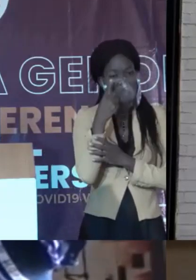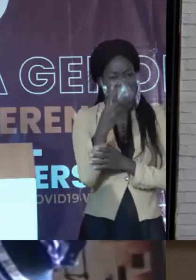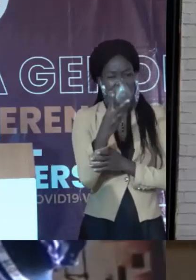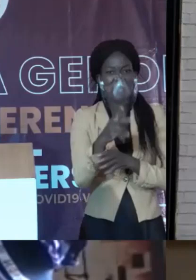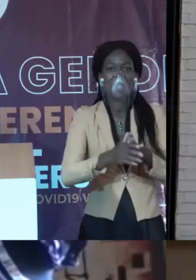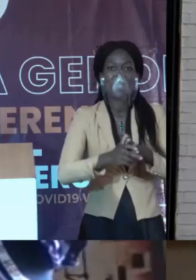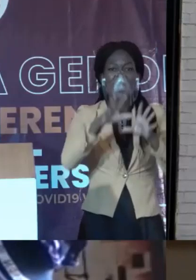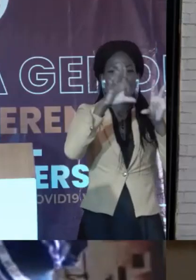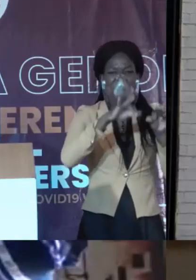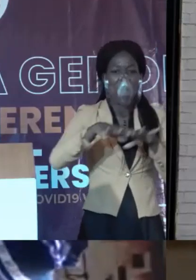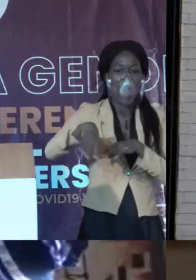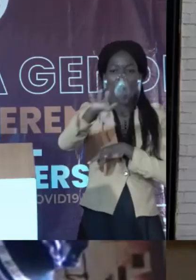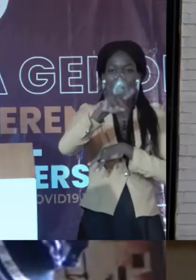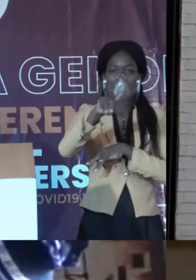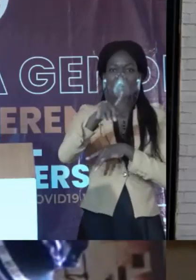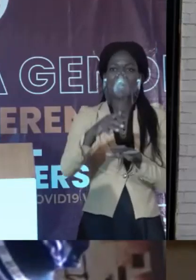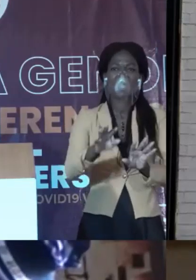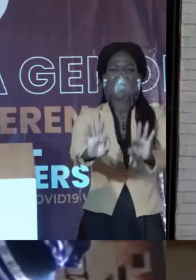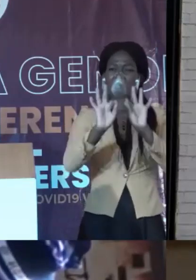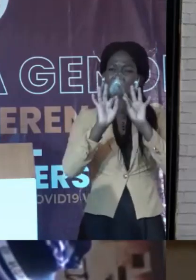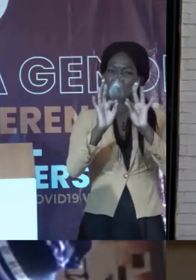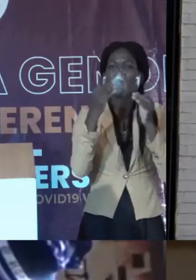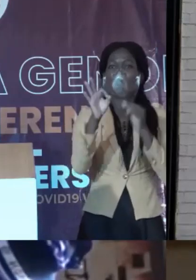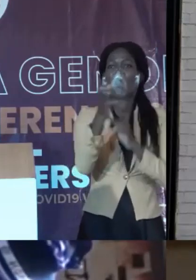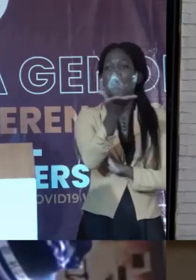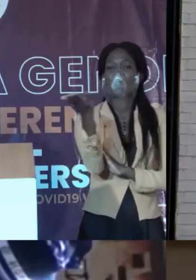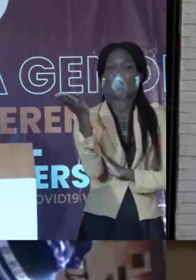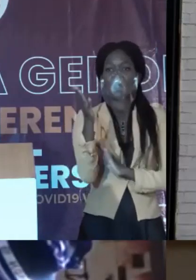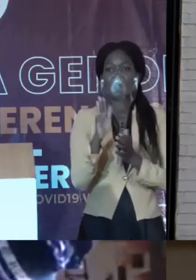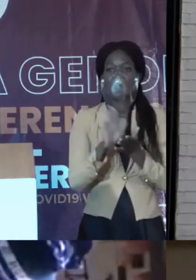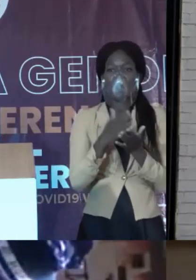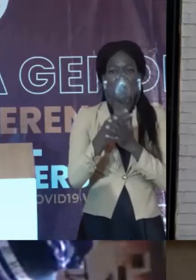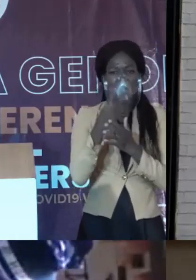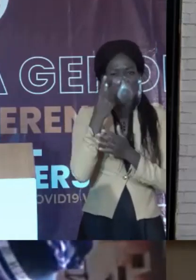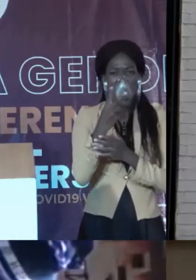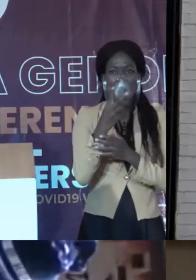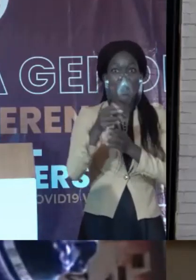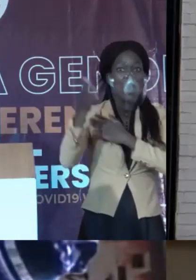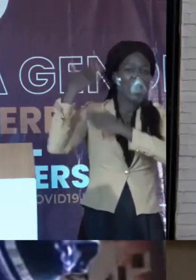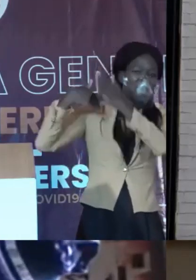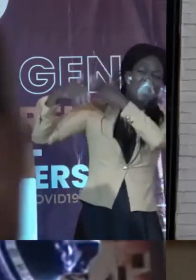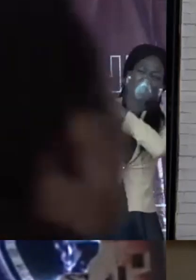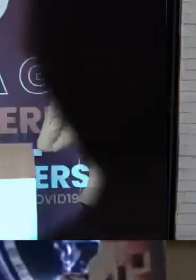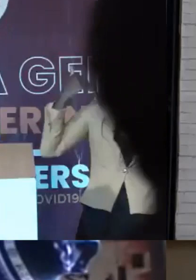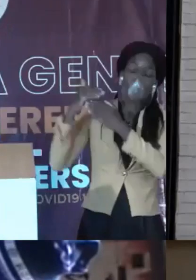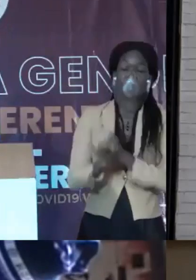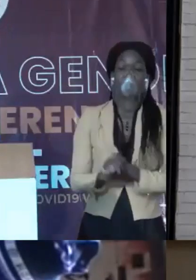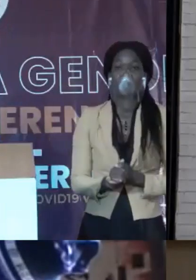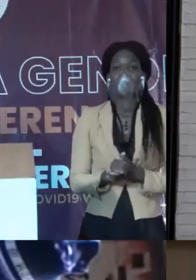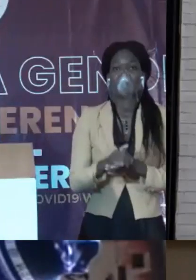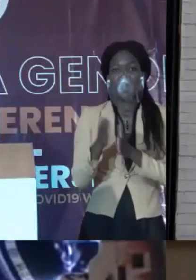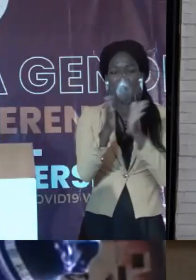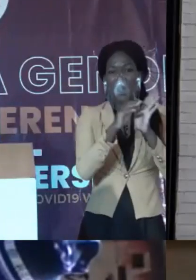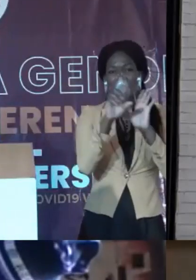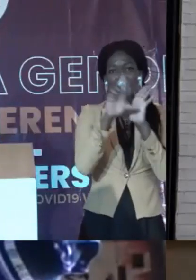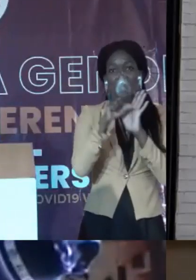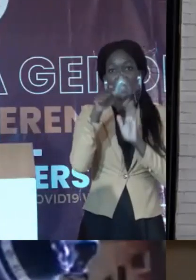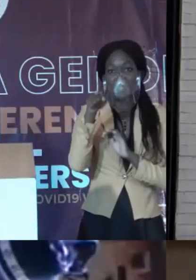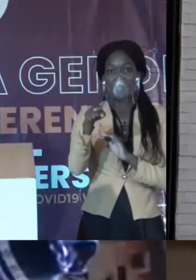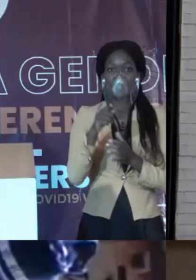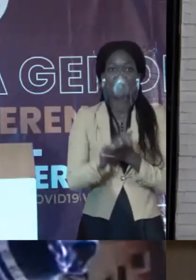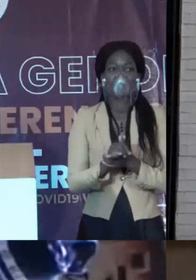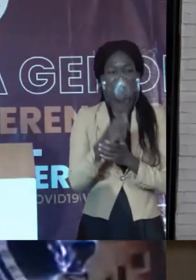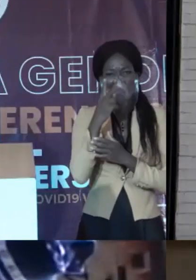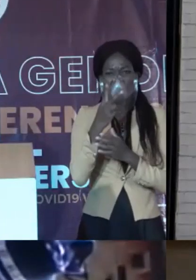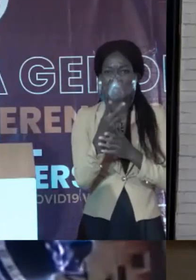environment is enabling for everyone. Because if you look at historical issues here legislatively, you